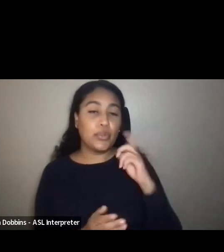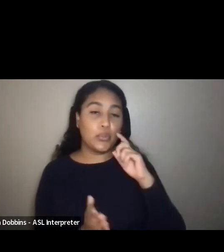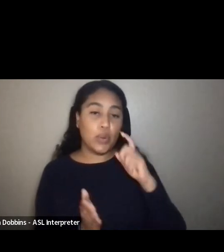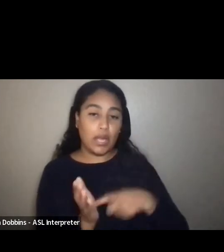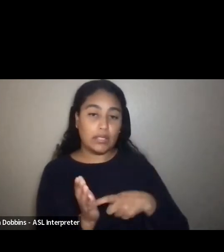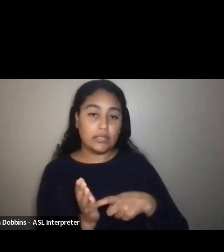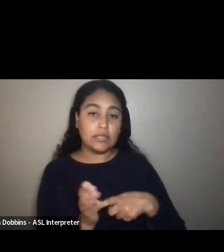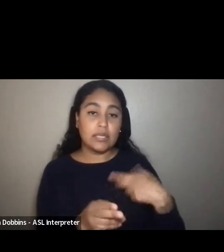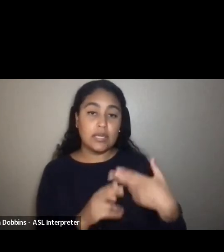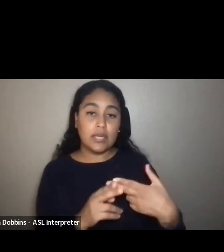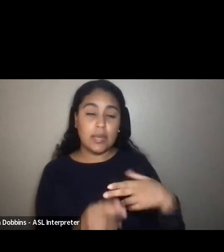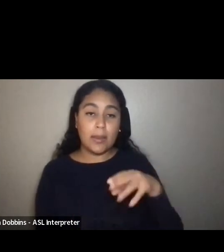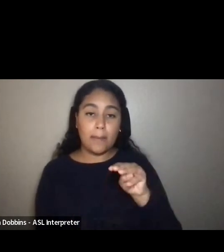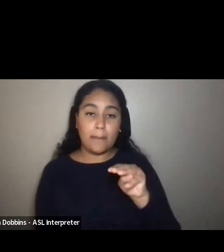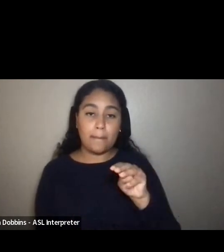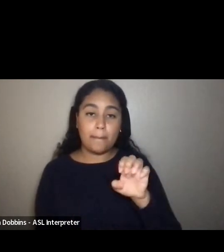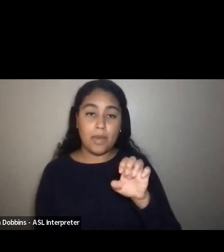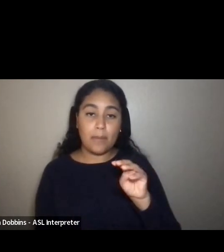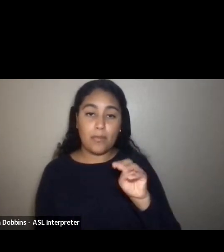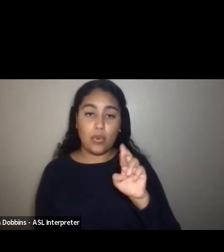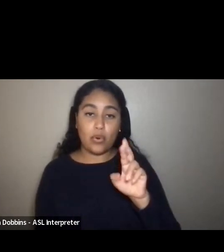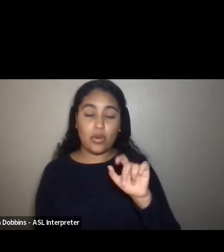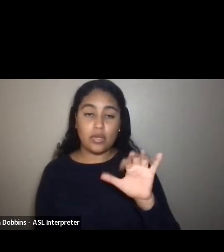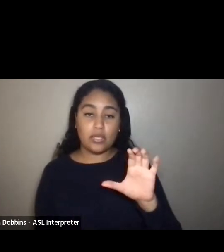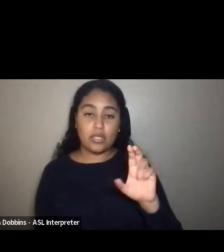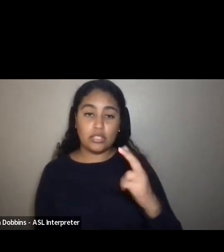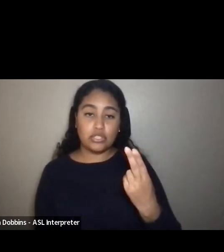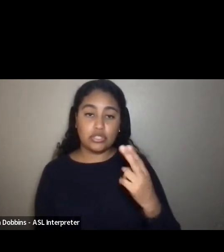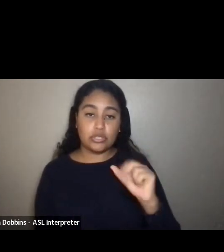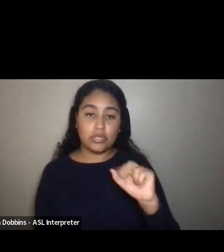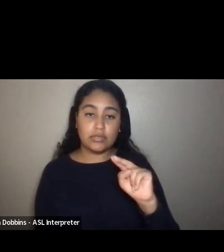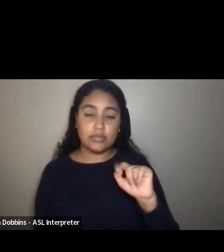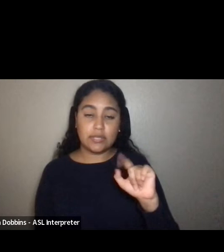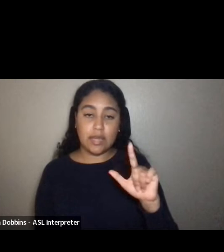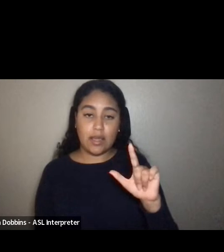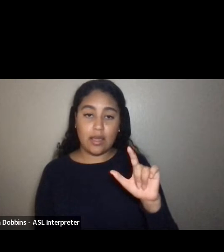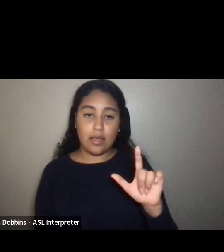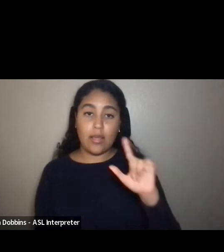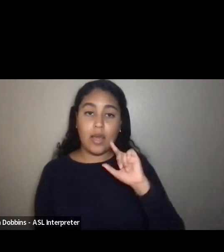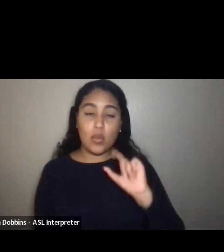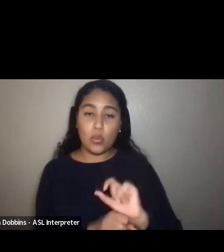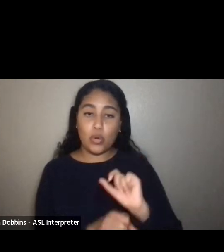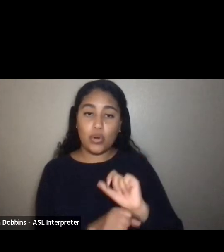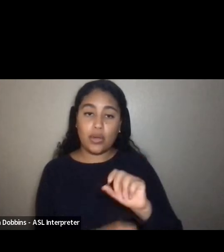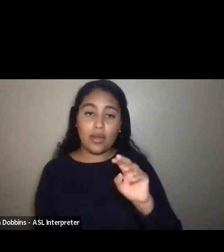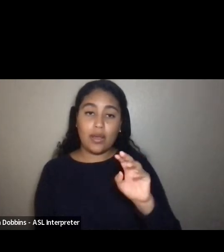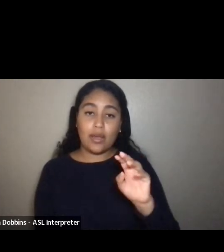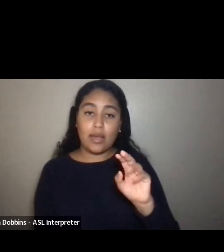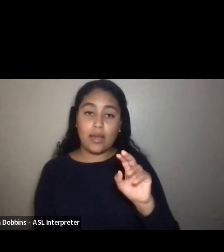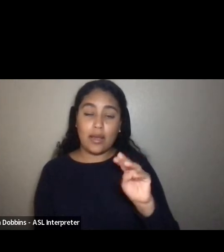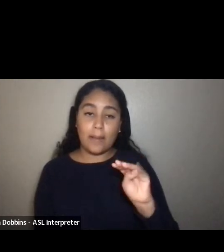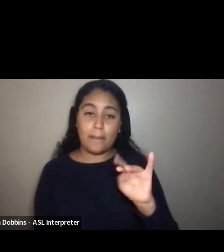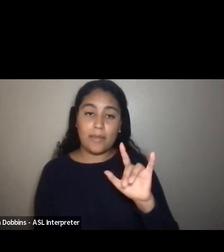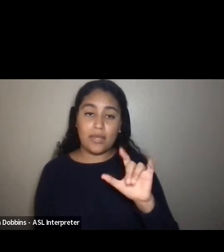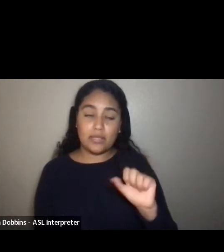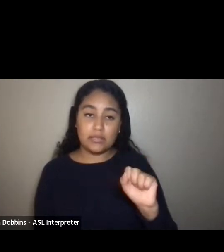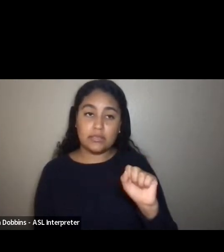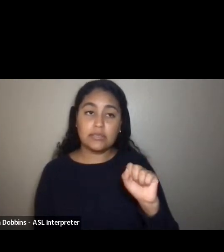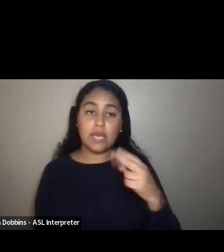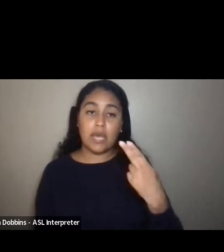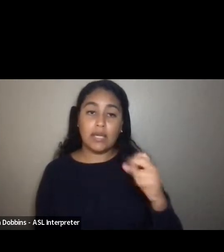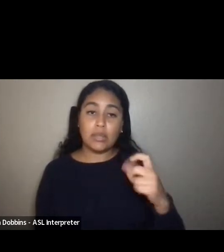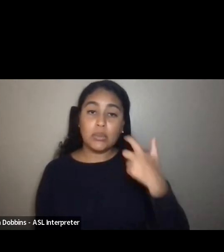One's an in memoriam. Sean Thomas, a school plant operation employee at Mills High School, passed away on October